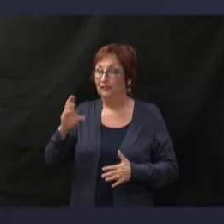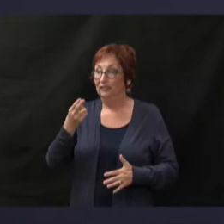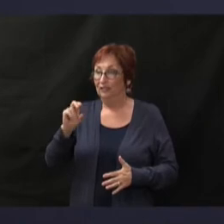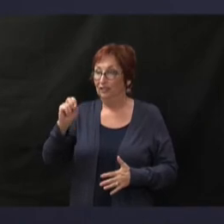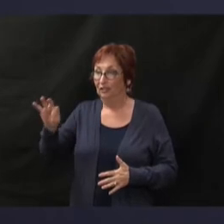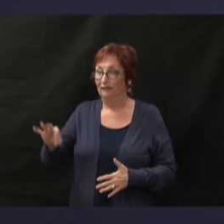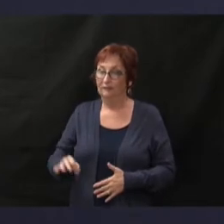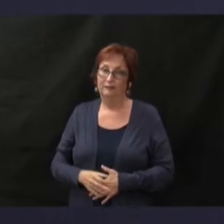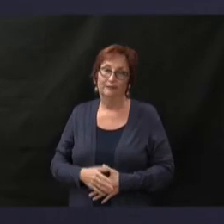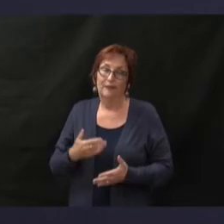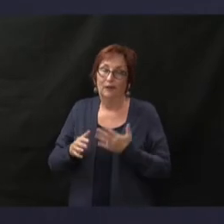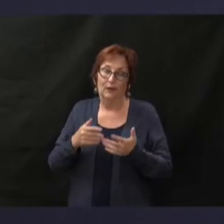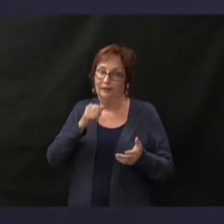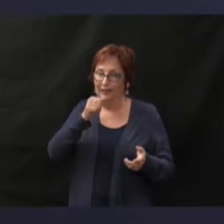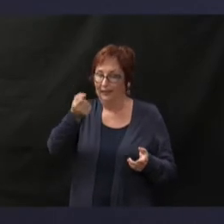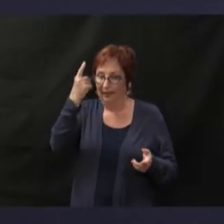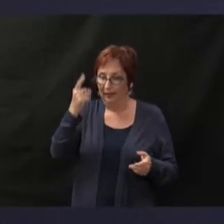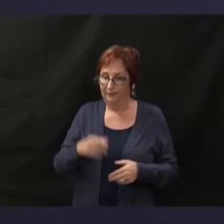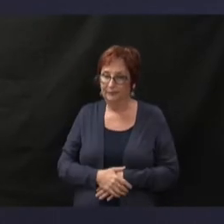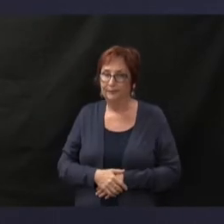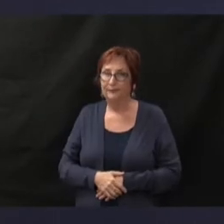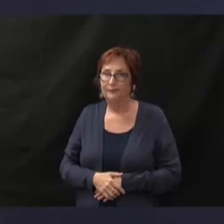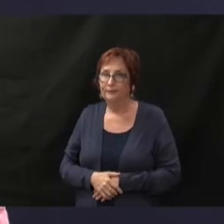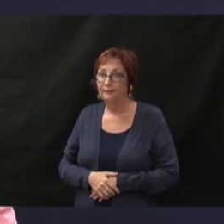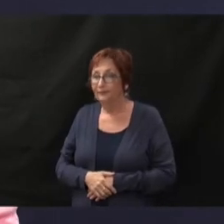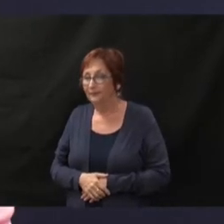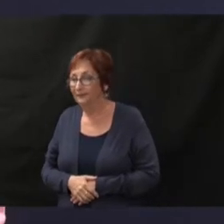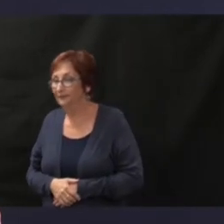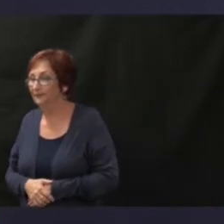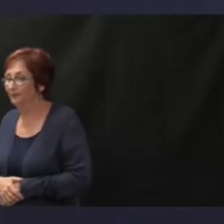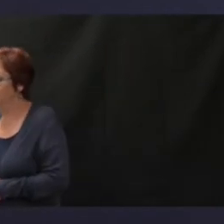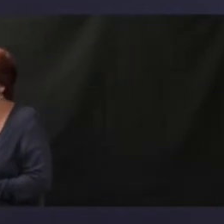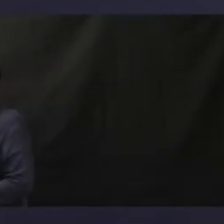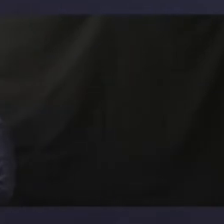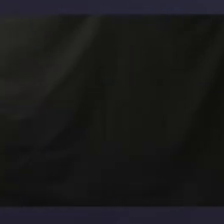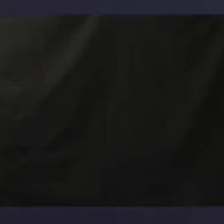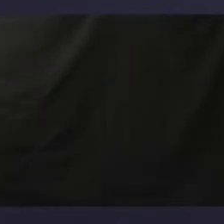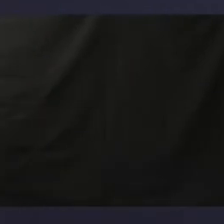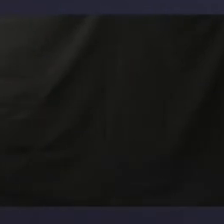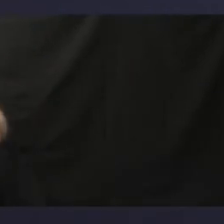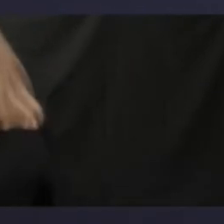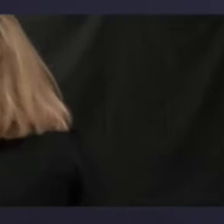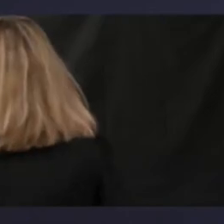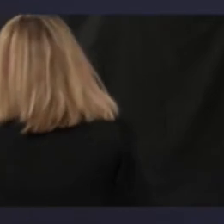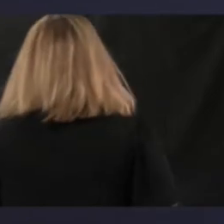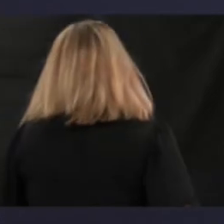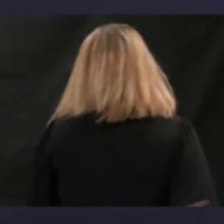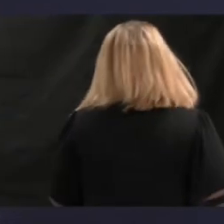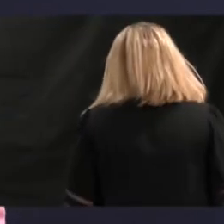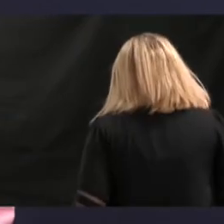get it, but I'm going to talk to you now about